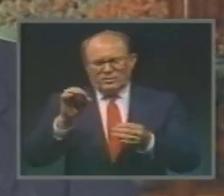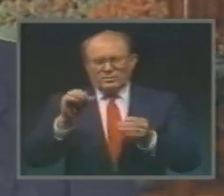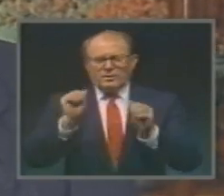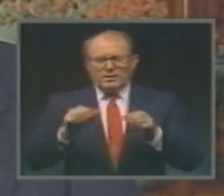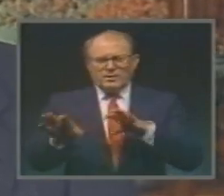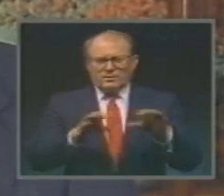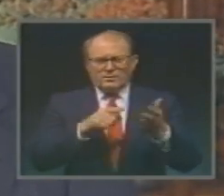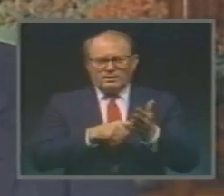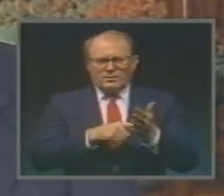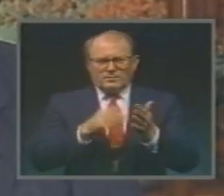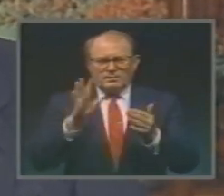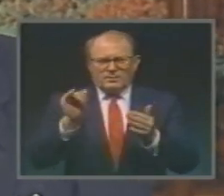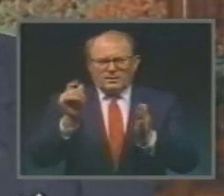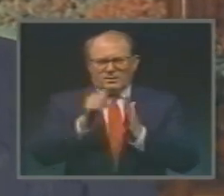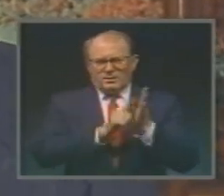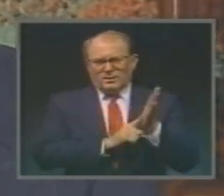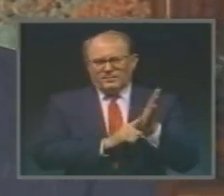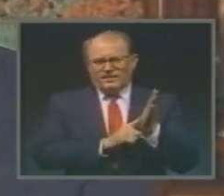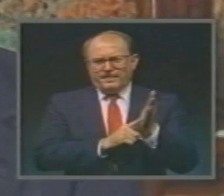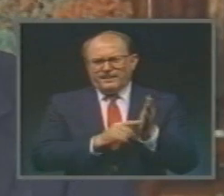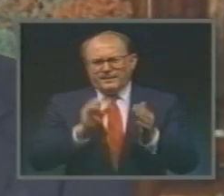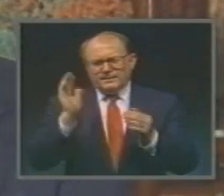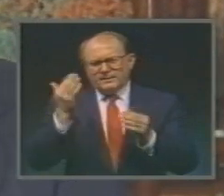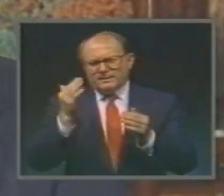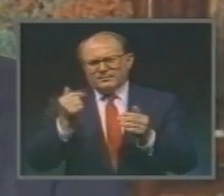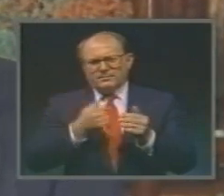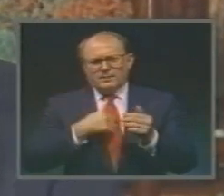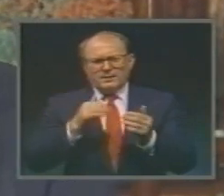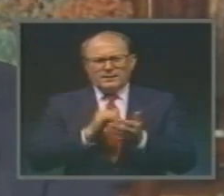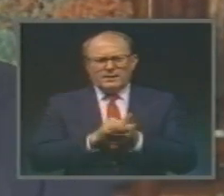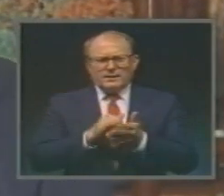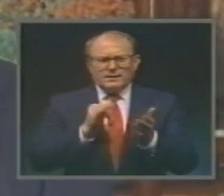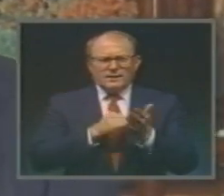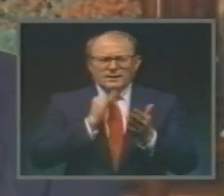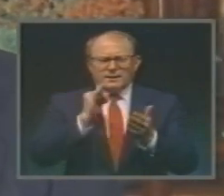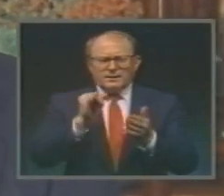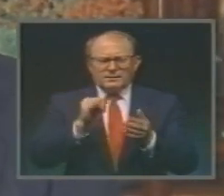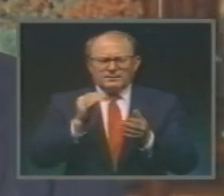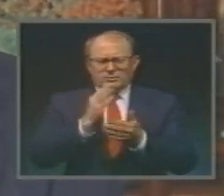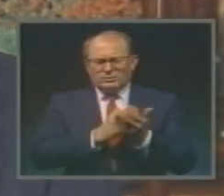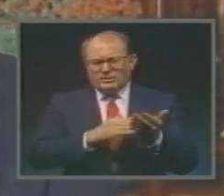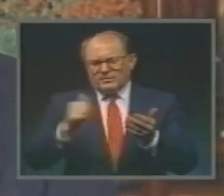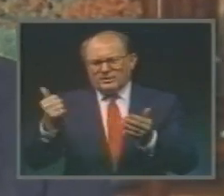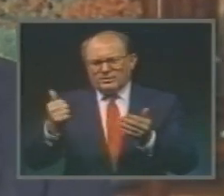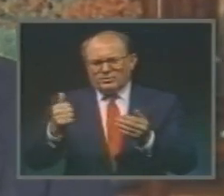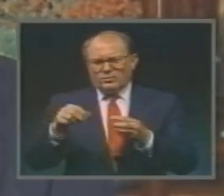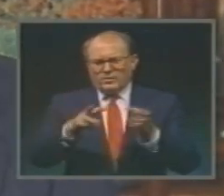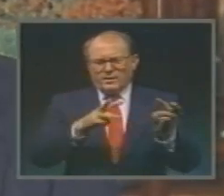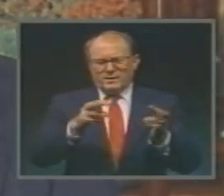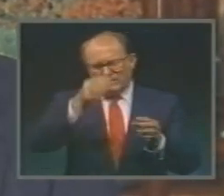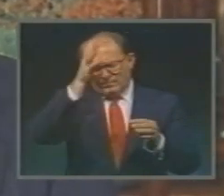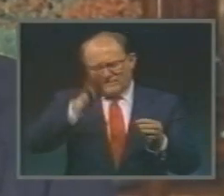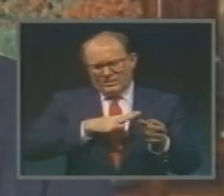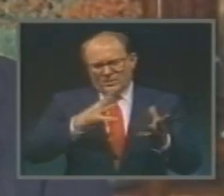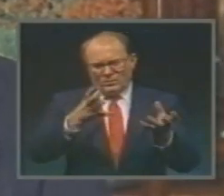legally. It seems to me to be another human attempt at immortality.